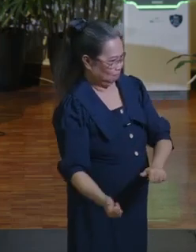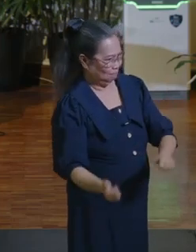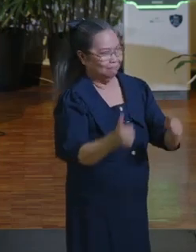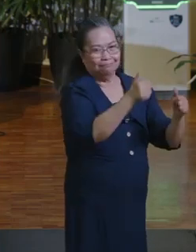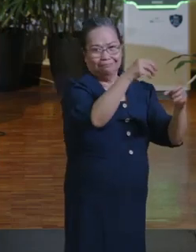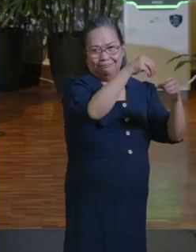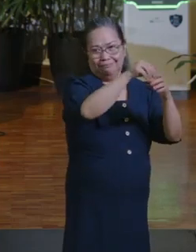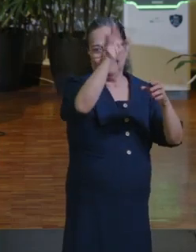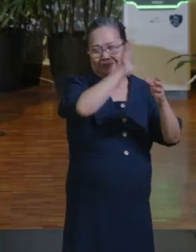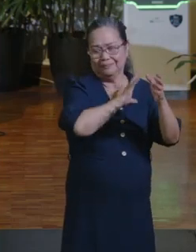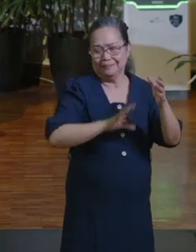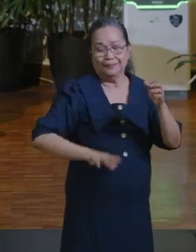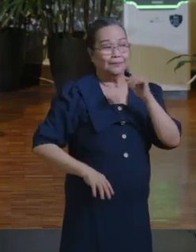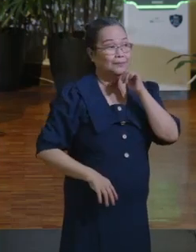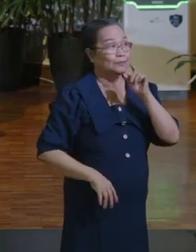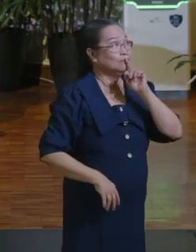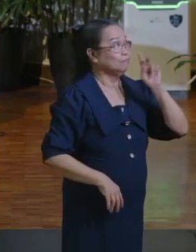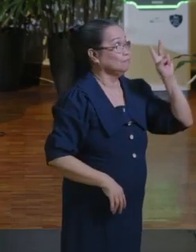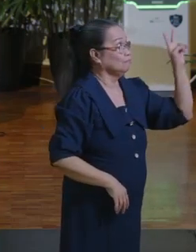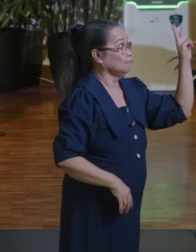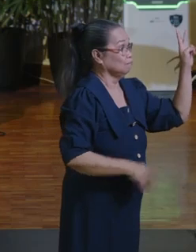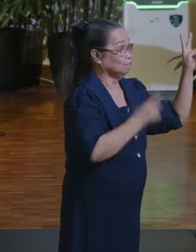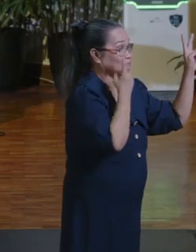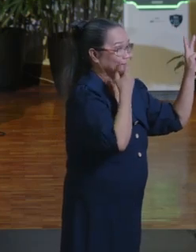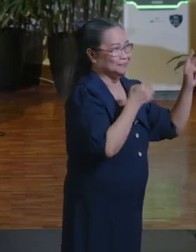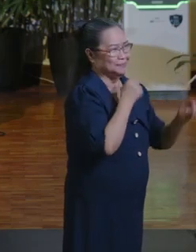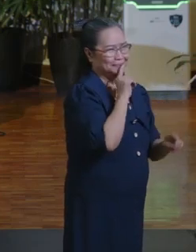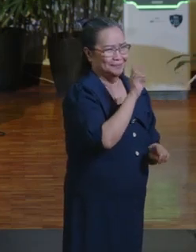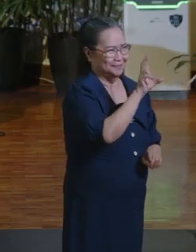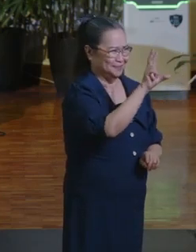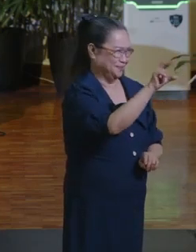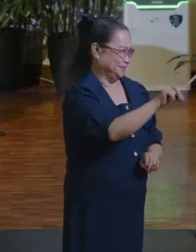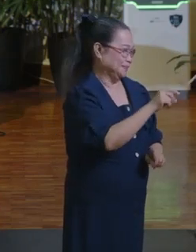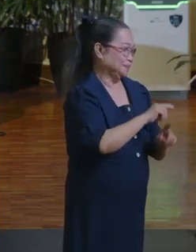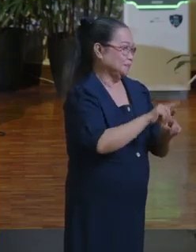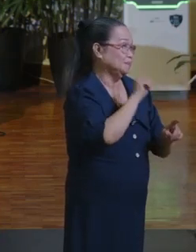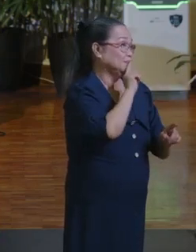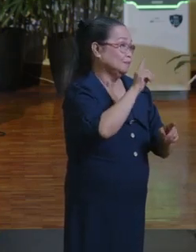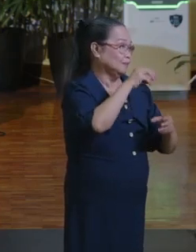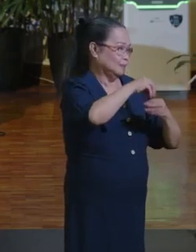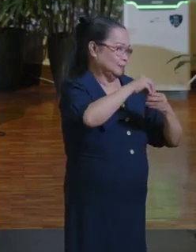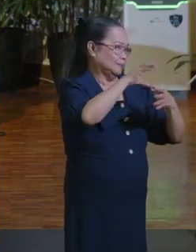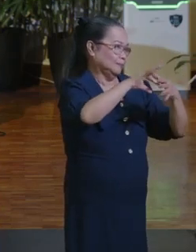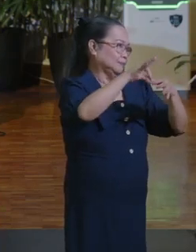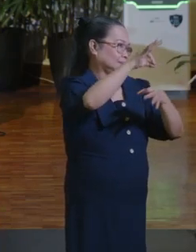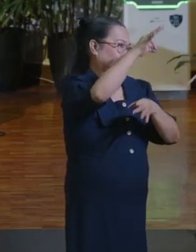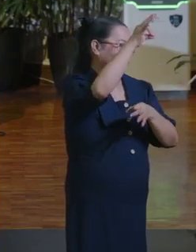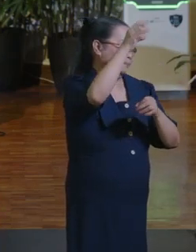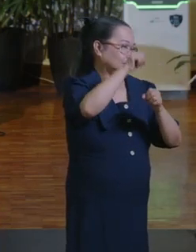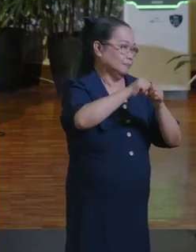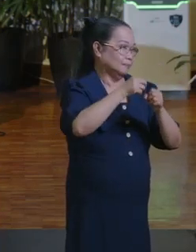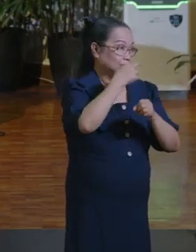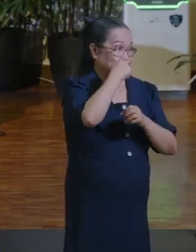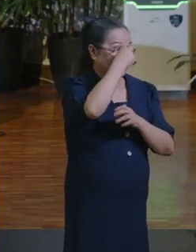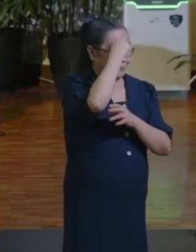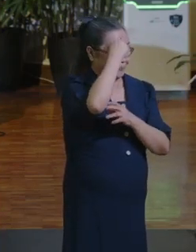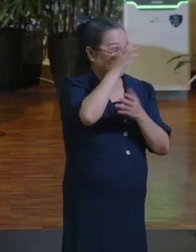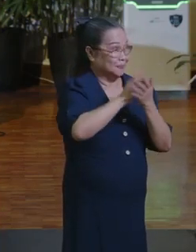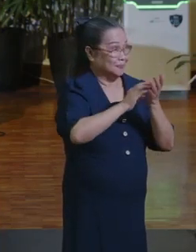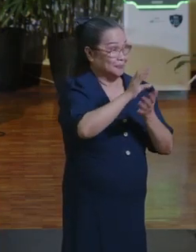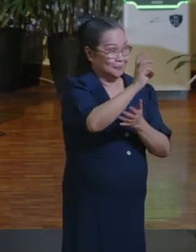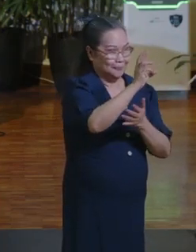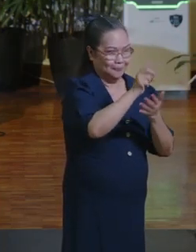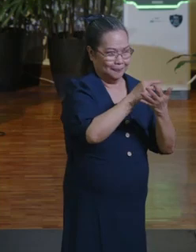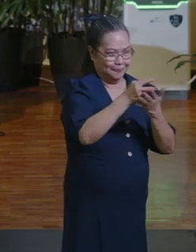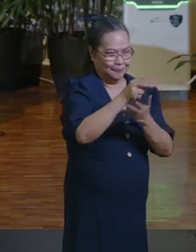Christ and have put on Christ. Alam nyo, sabi sa Romans chapter 6 verses 3 to 4,